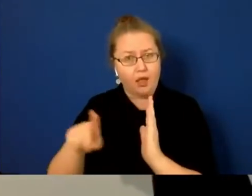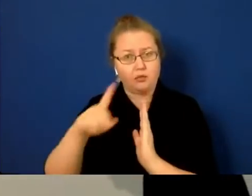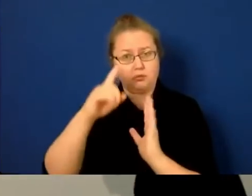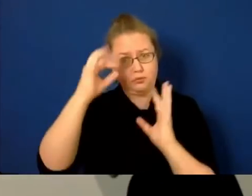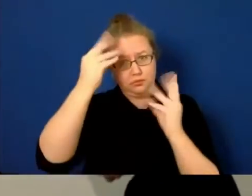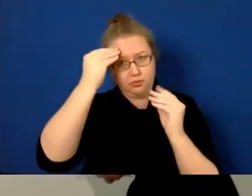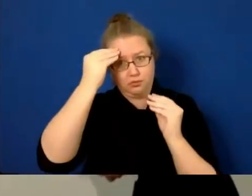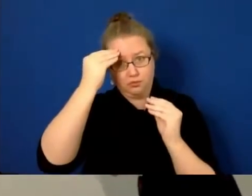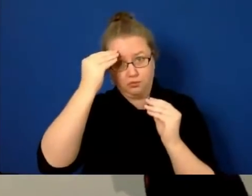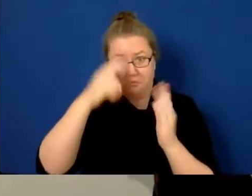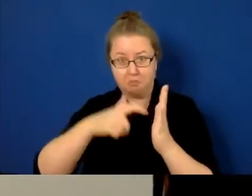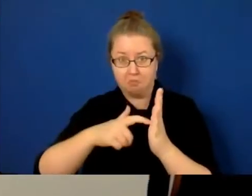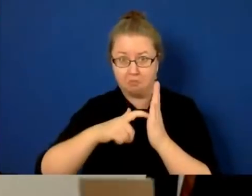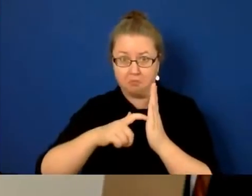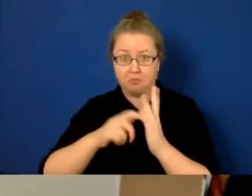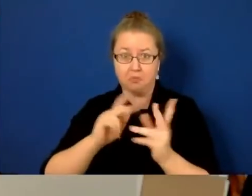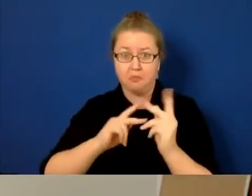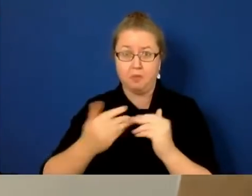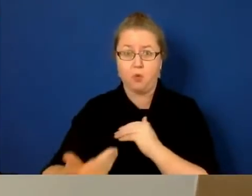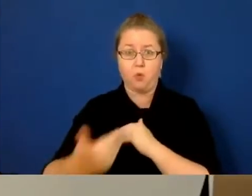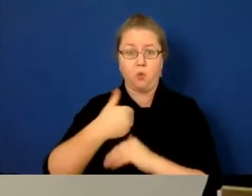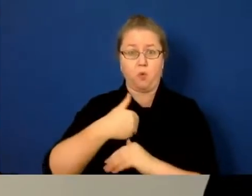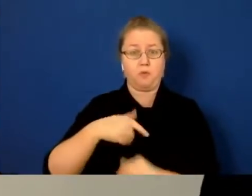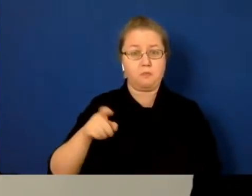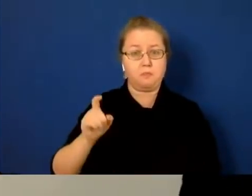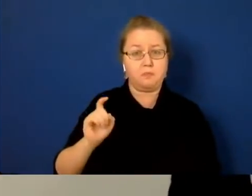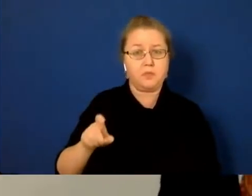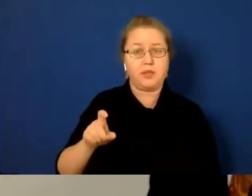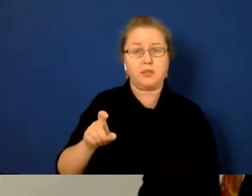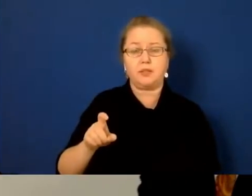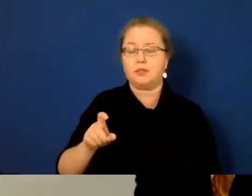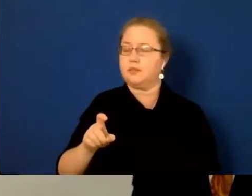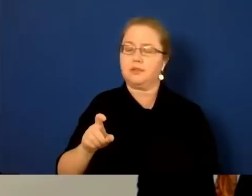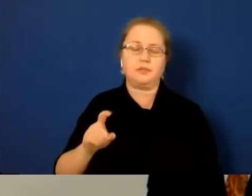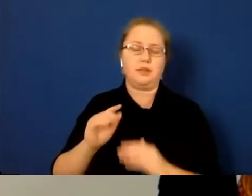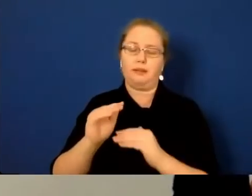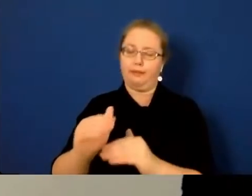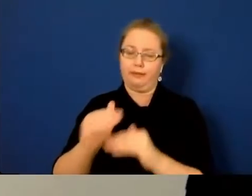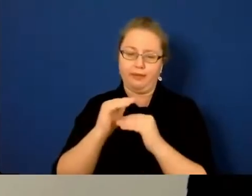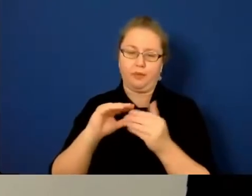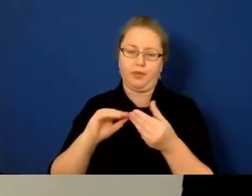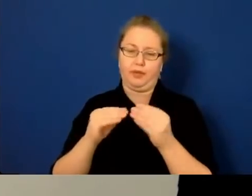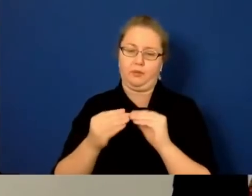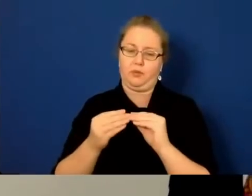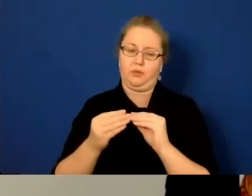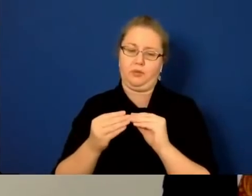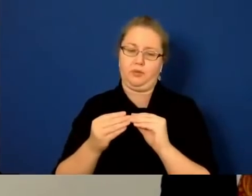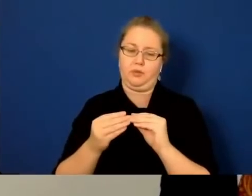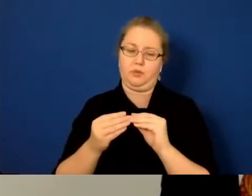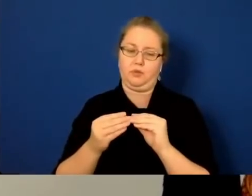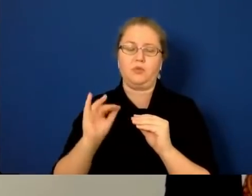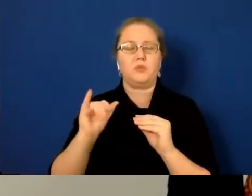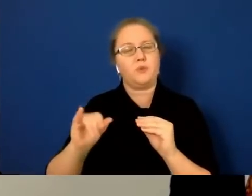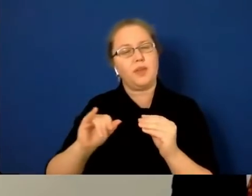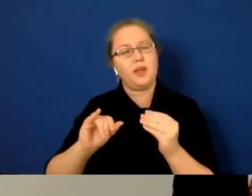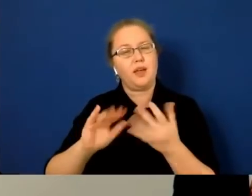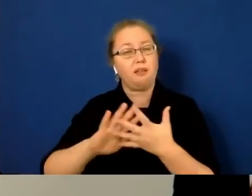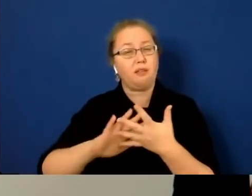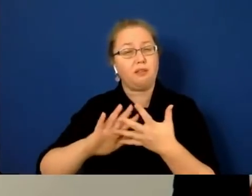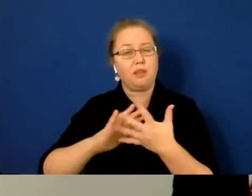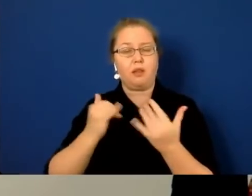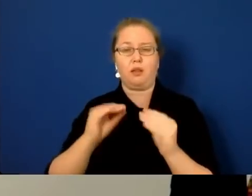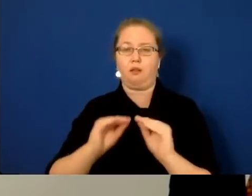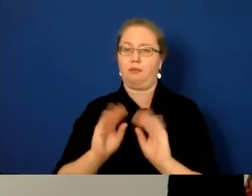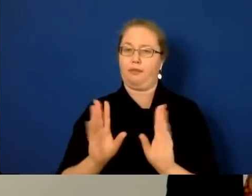safe six in your private home to have parties and events and celebrations. Now, we're also asking